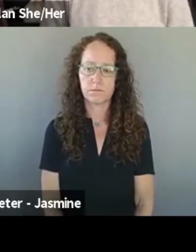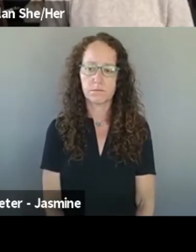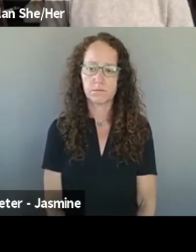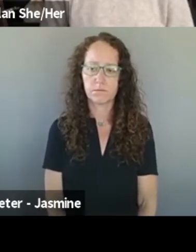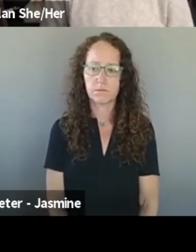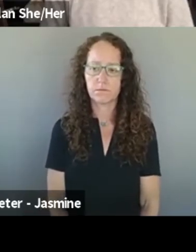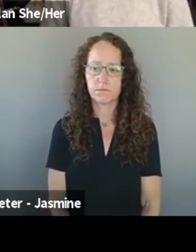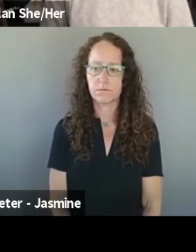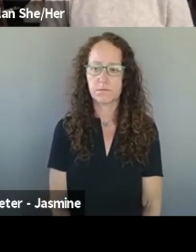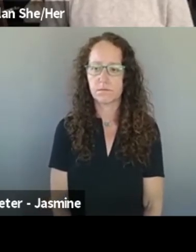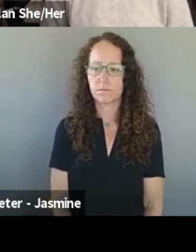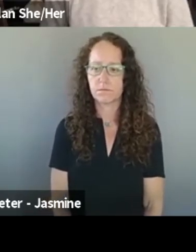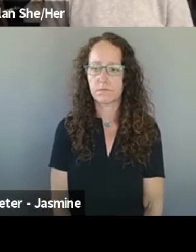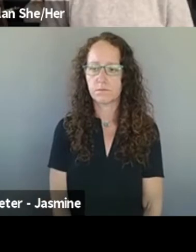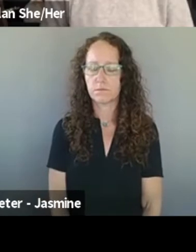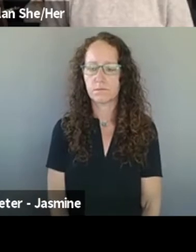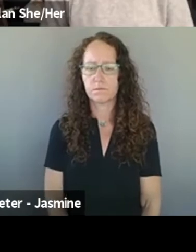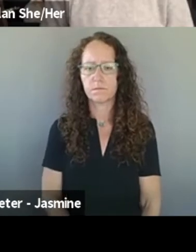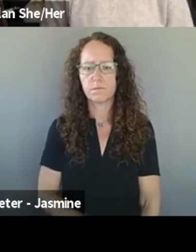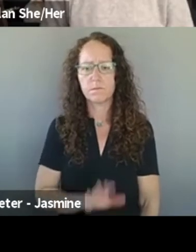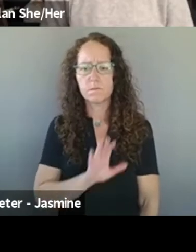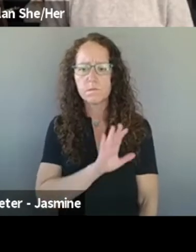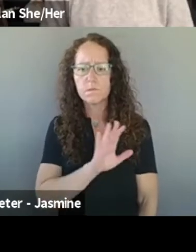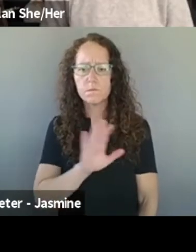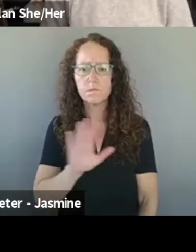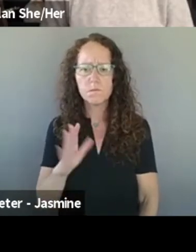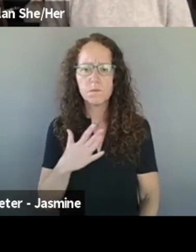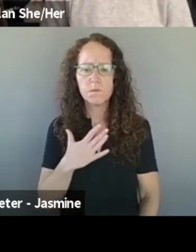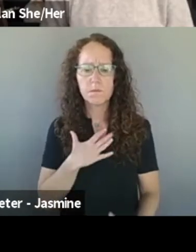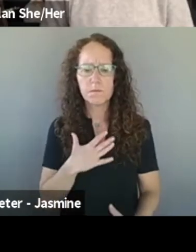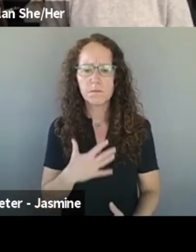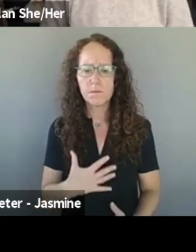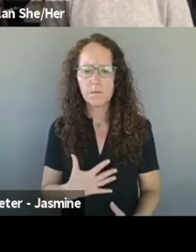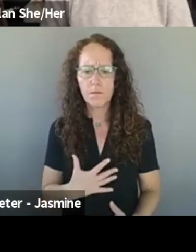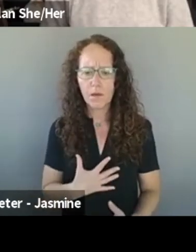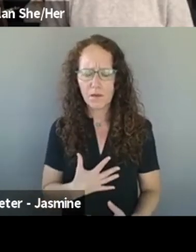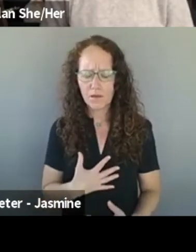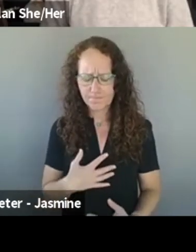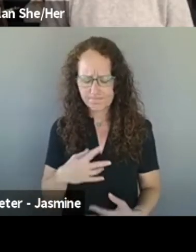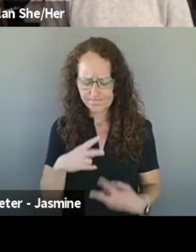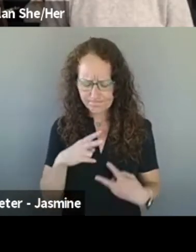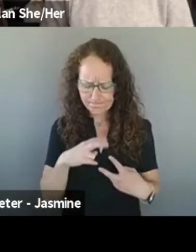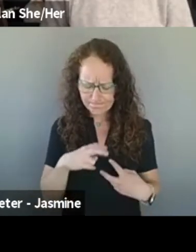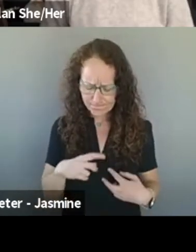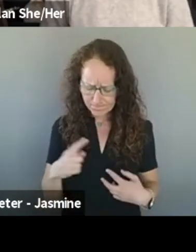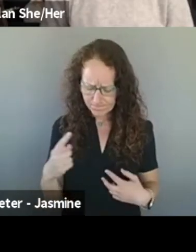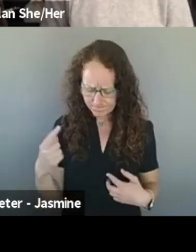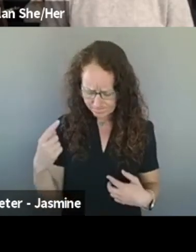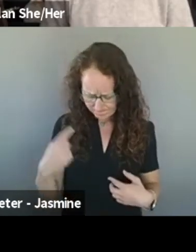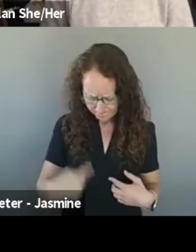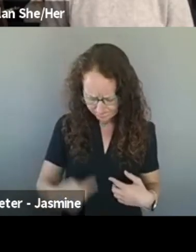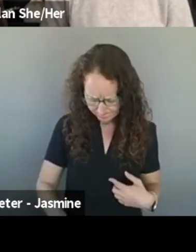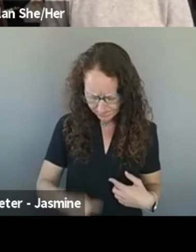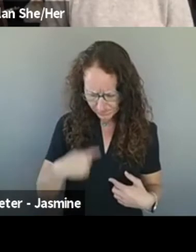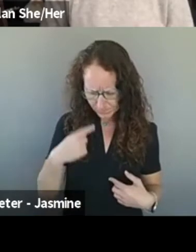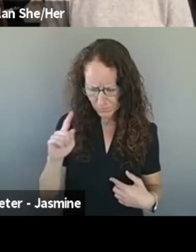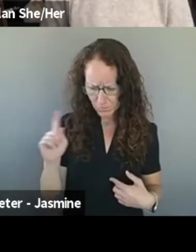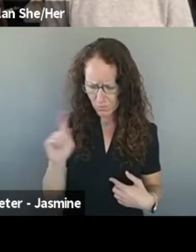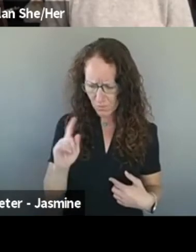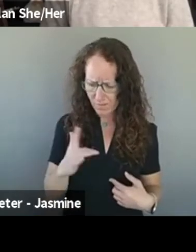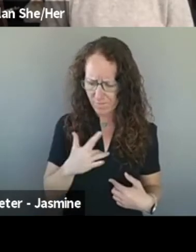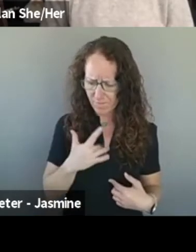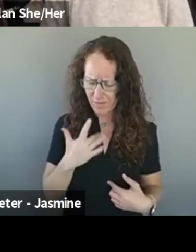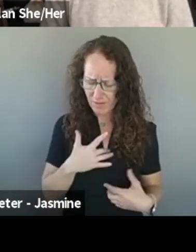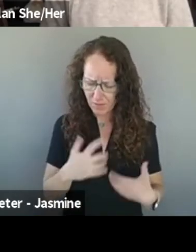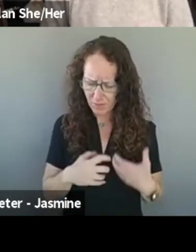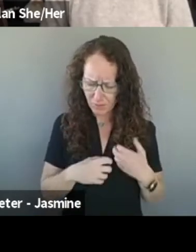What part of your body feels this grief? Allow that body part to have some movement, or is it a